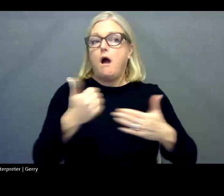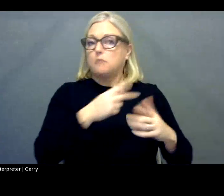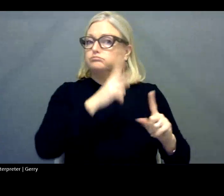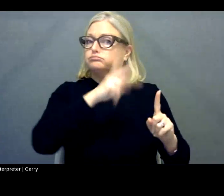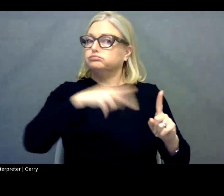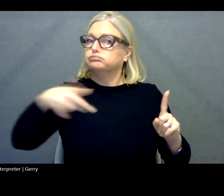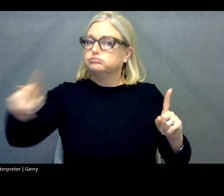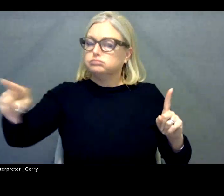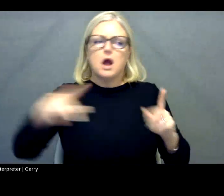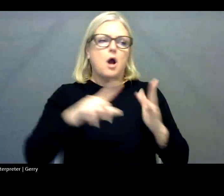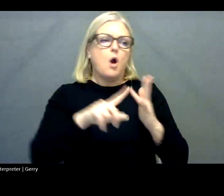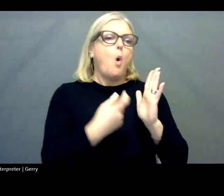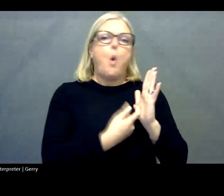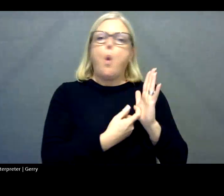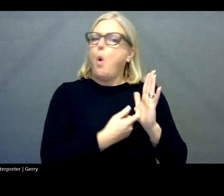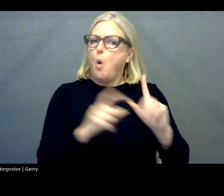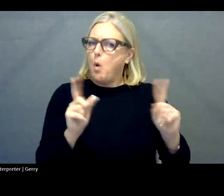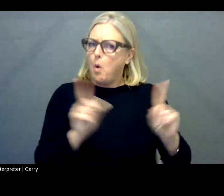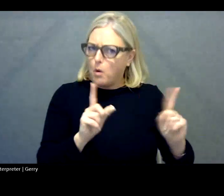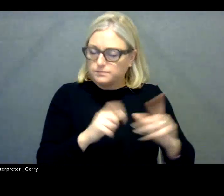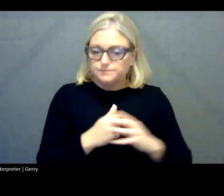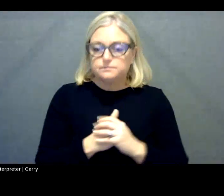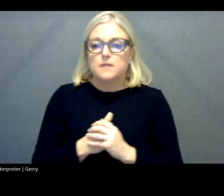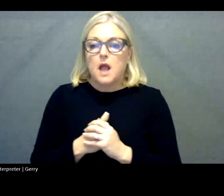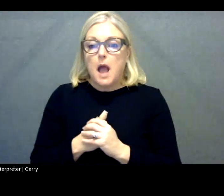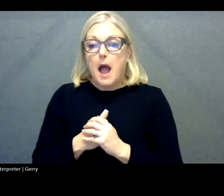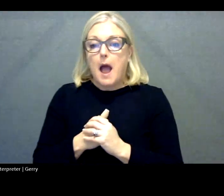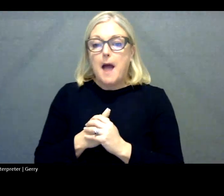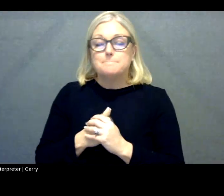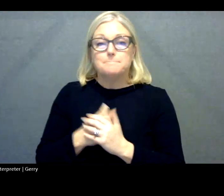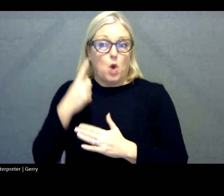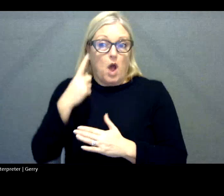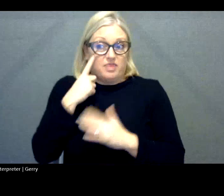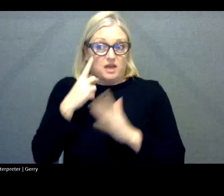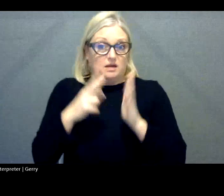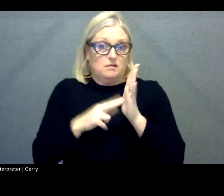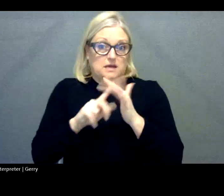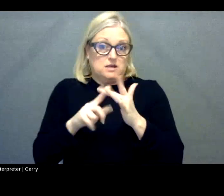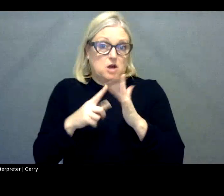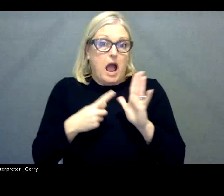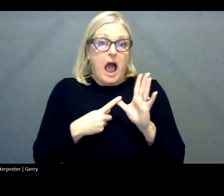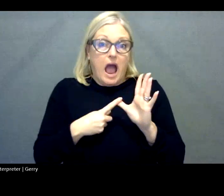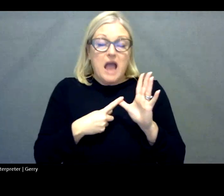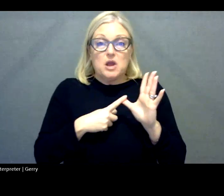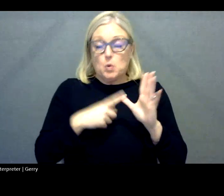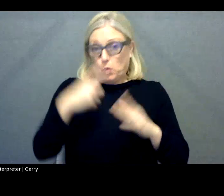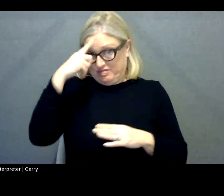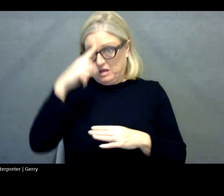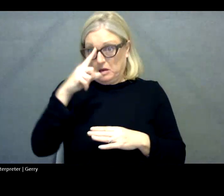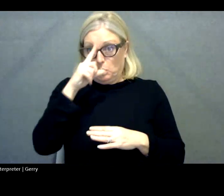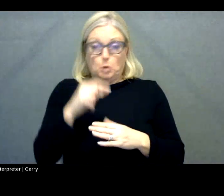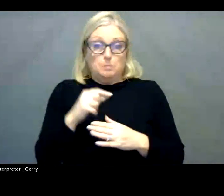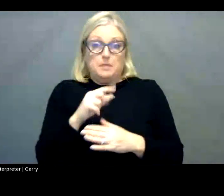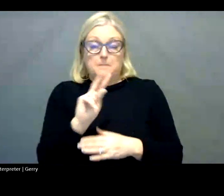I guess from an agency perspective, it could be both. Yeah, I mean, I think we do need to look at